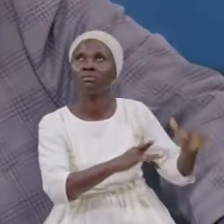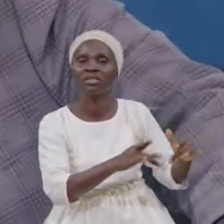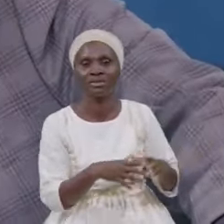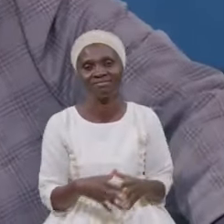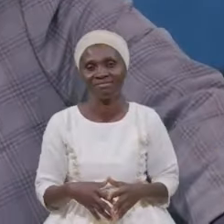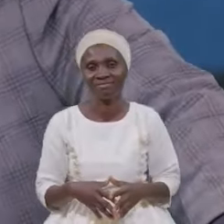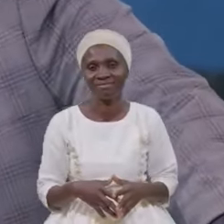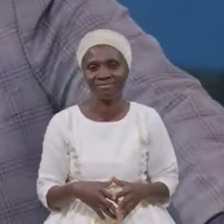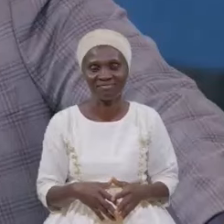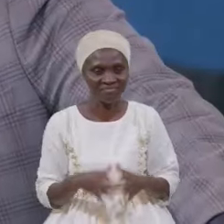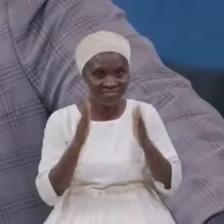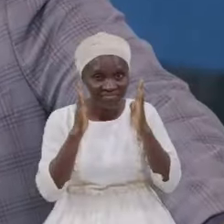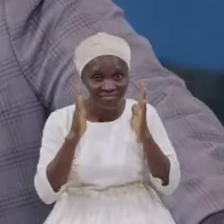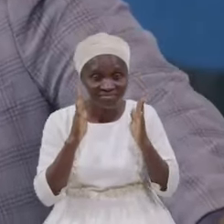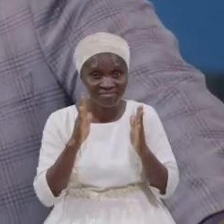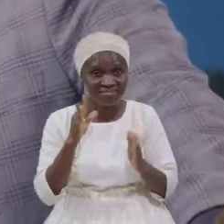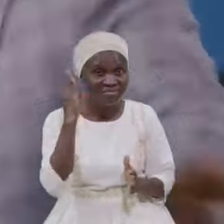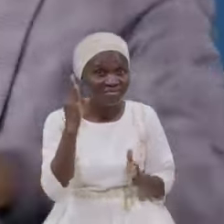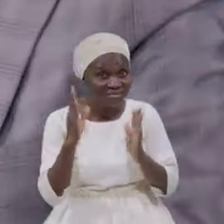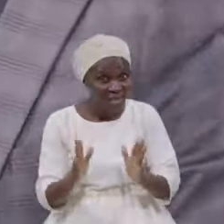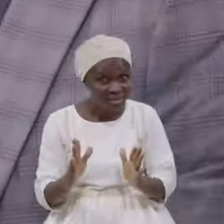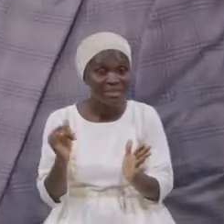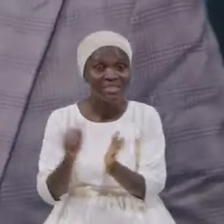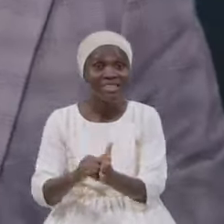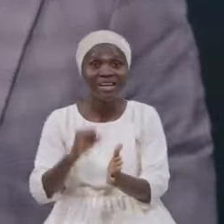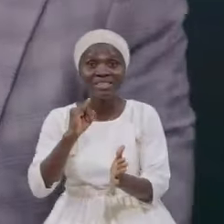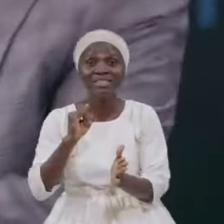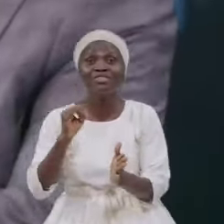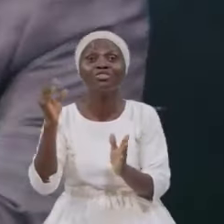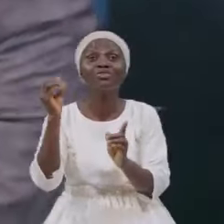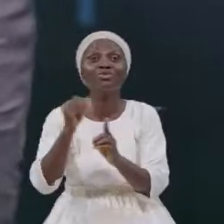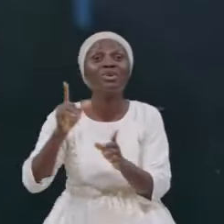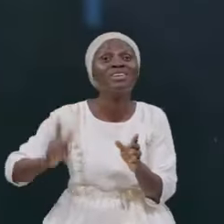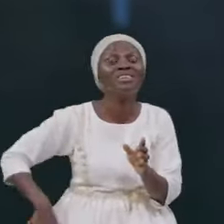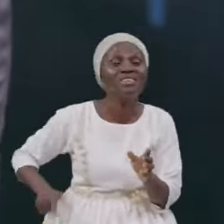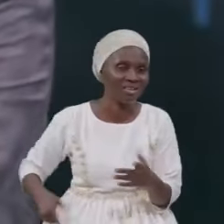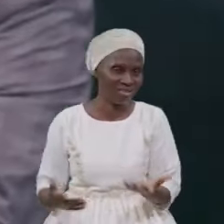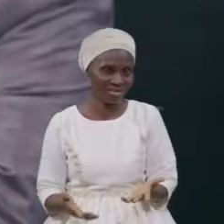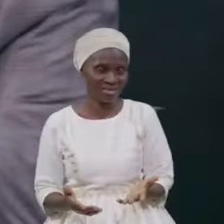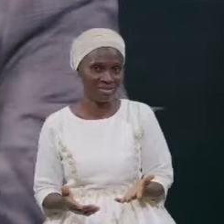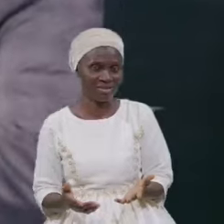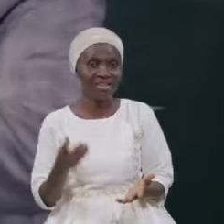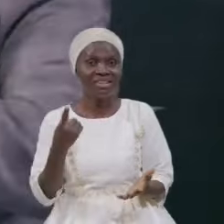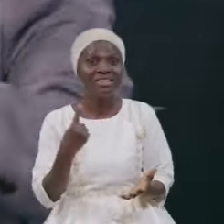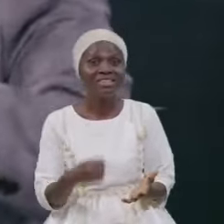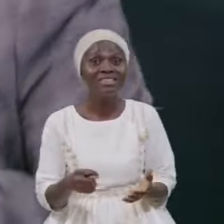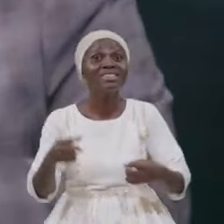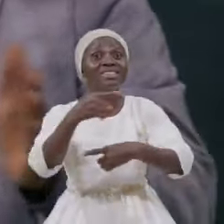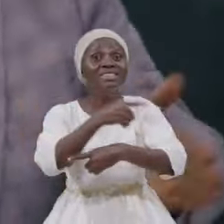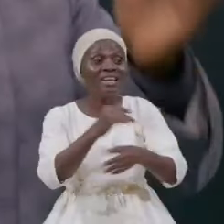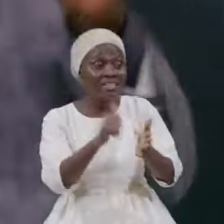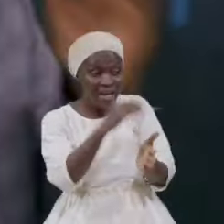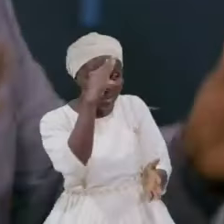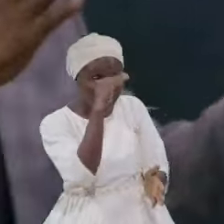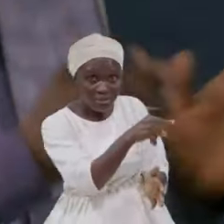"Priest, it's too late. The day that man died and the body